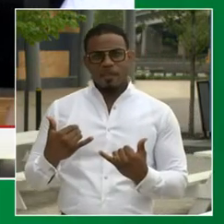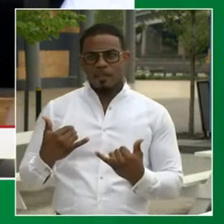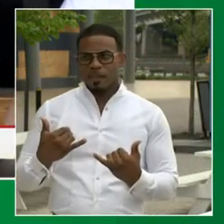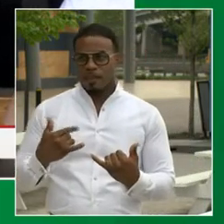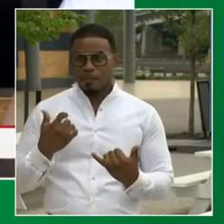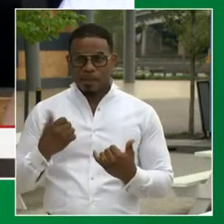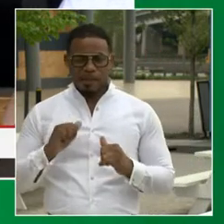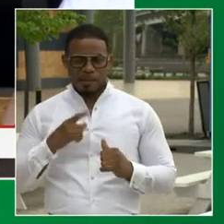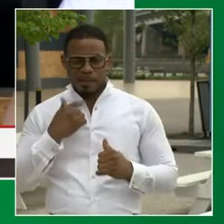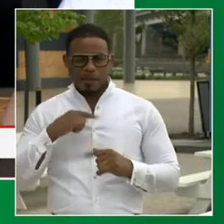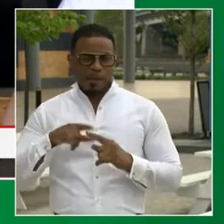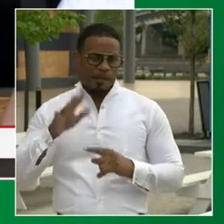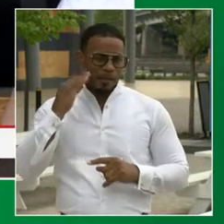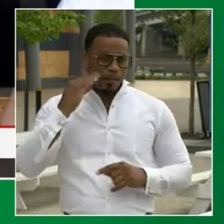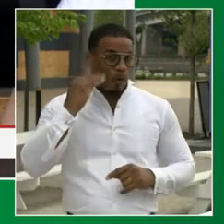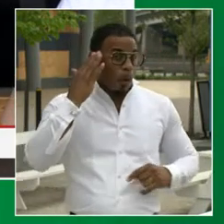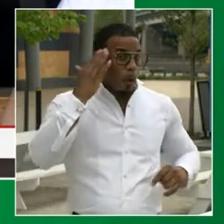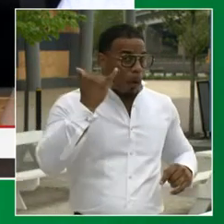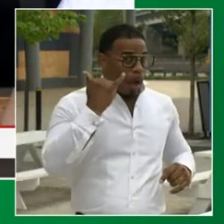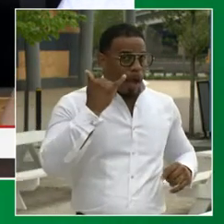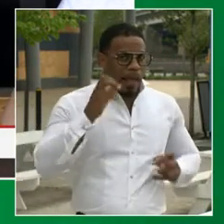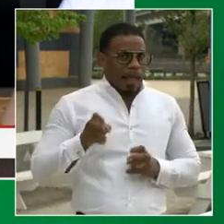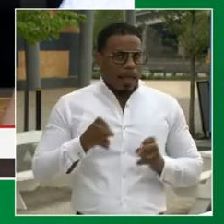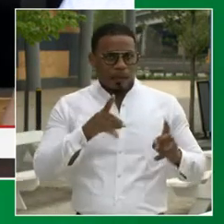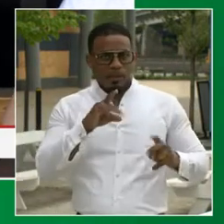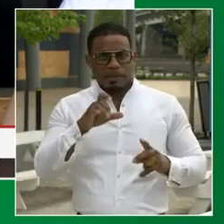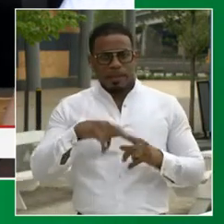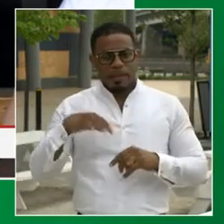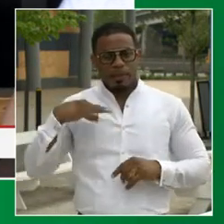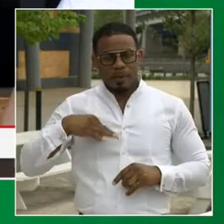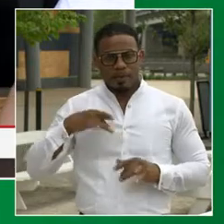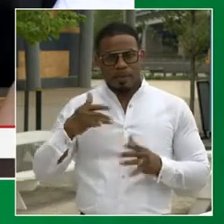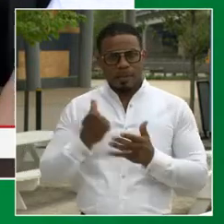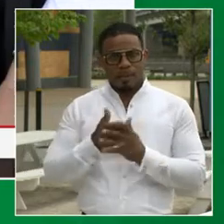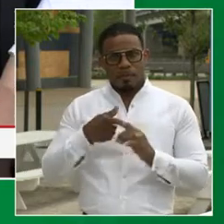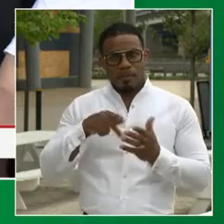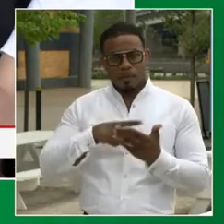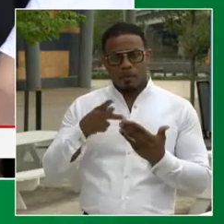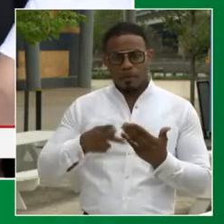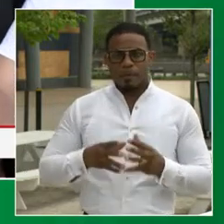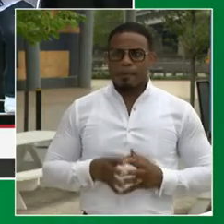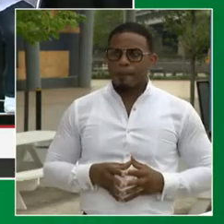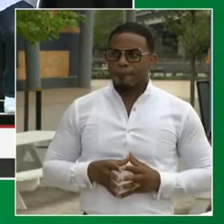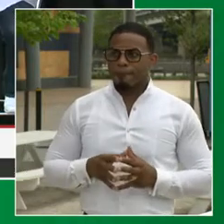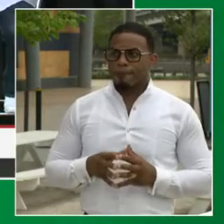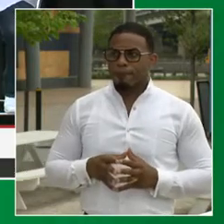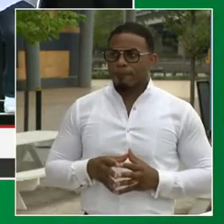be able to tell us about his experience of why ExportDC and the benefits that he can get from this program.